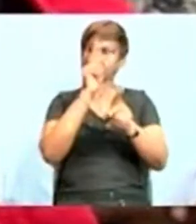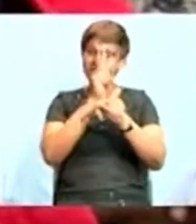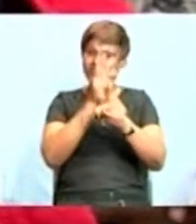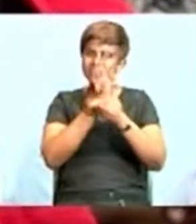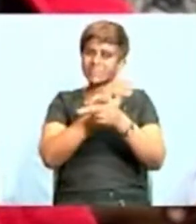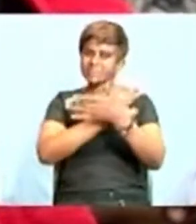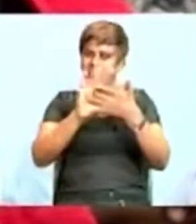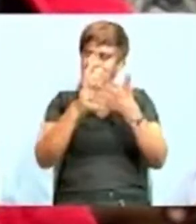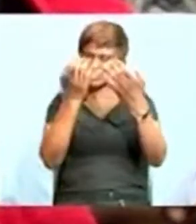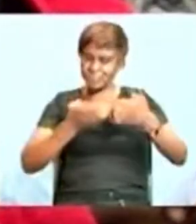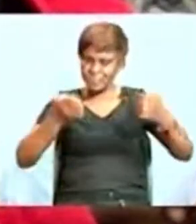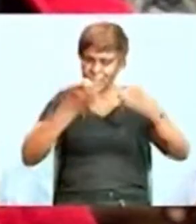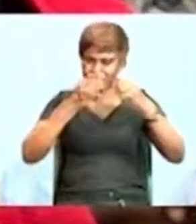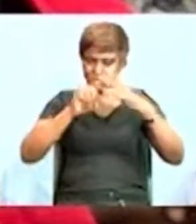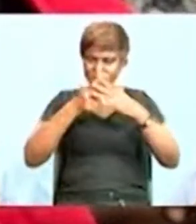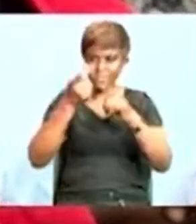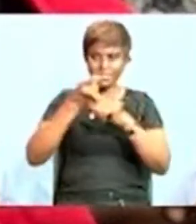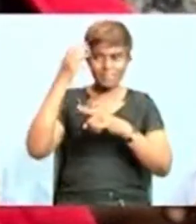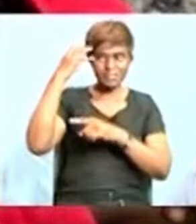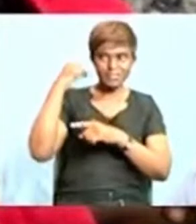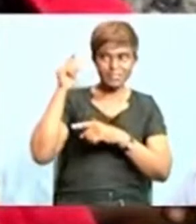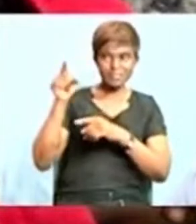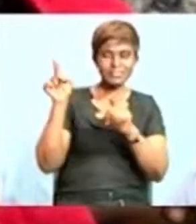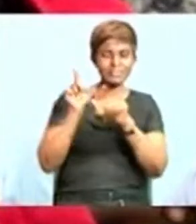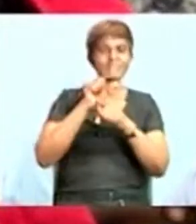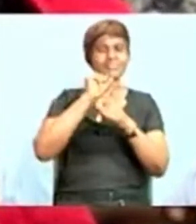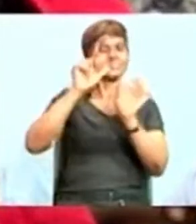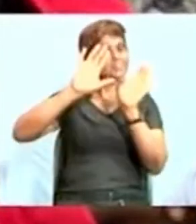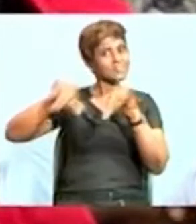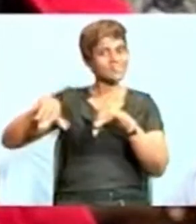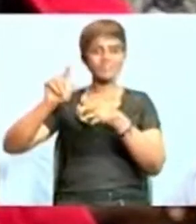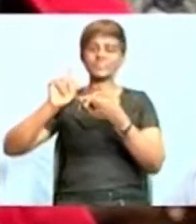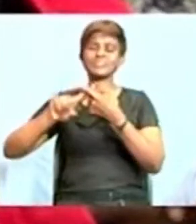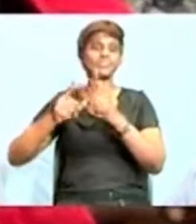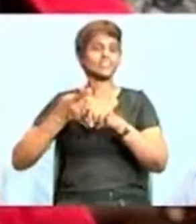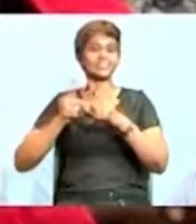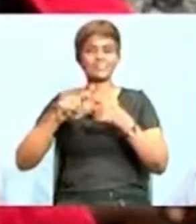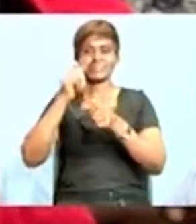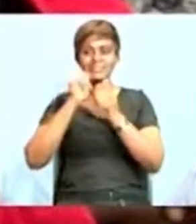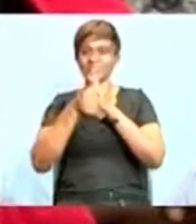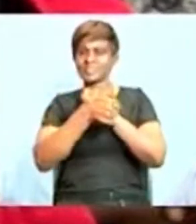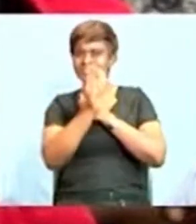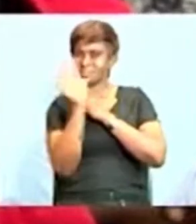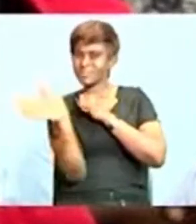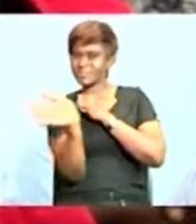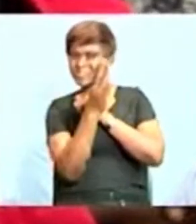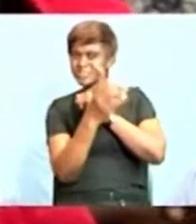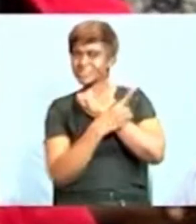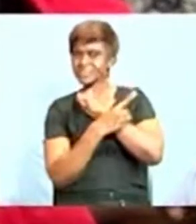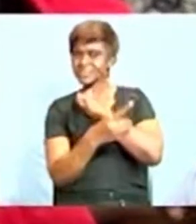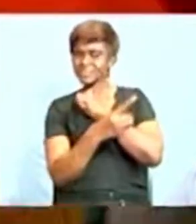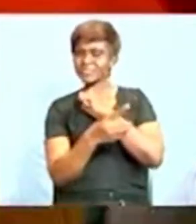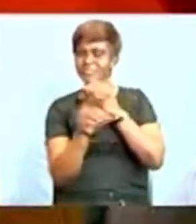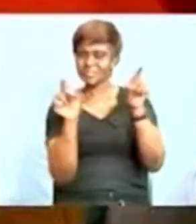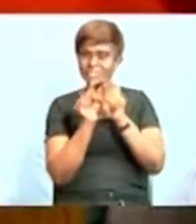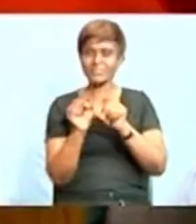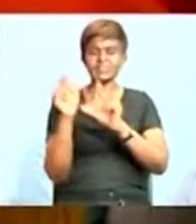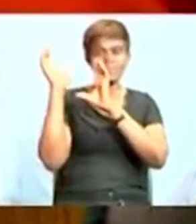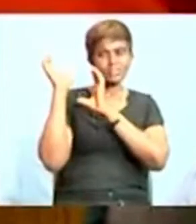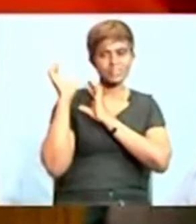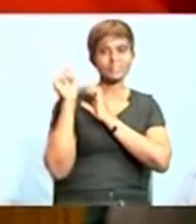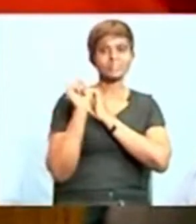environment, starting from our offices, and not leave it to our colleagues from the cleaning department to shoulder